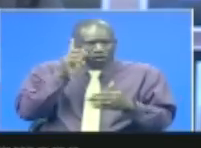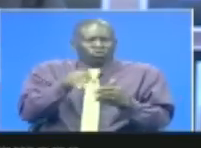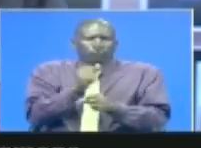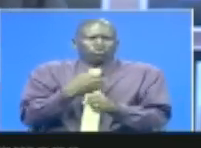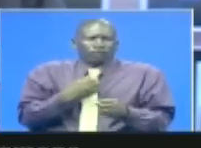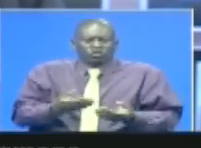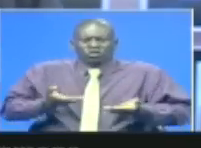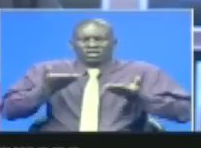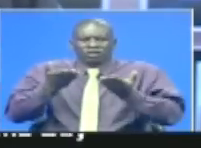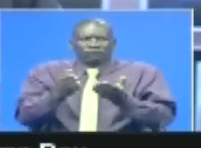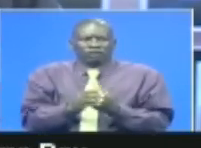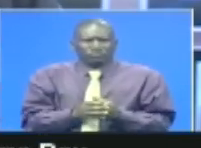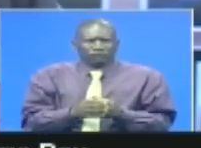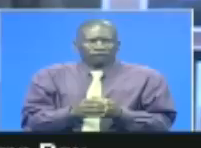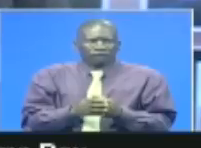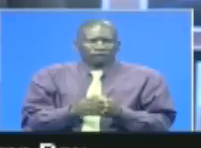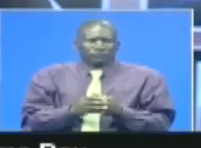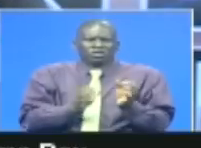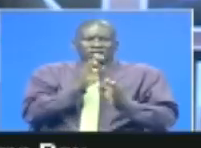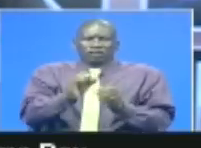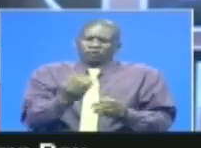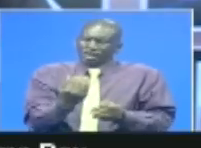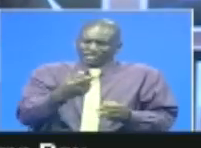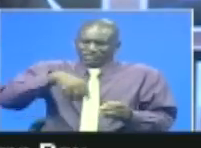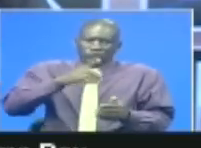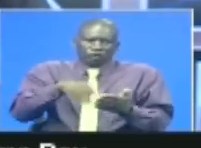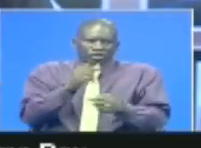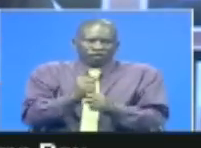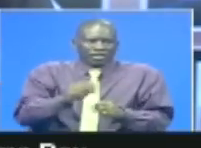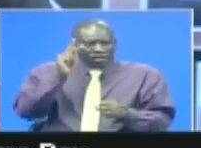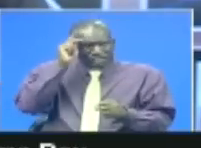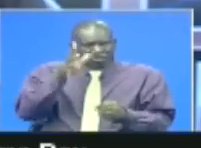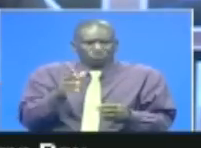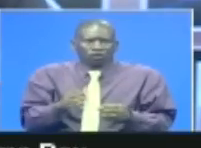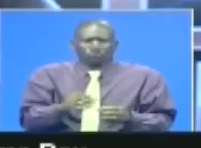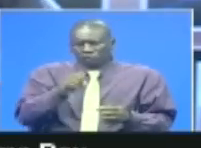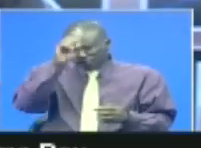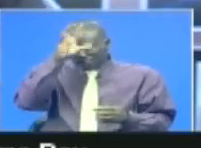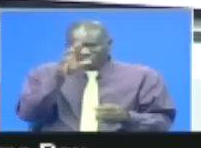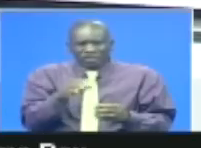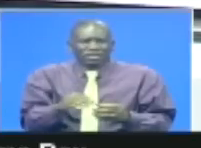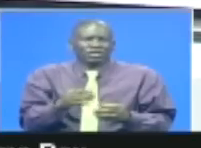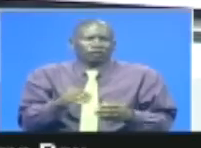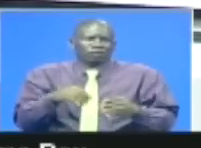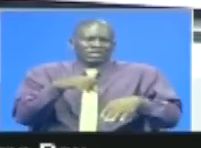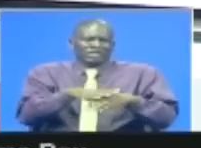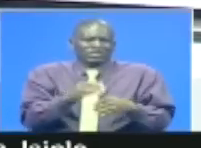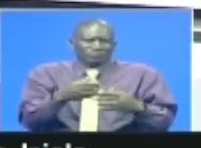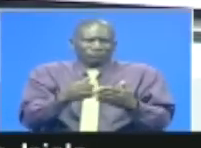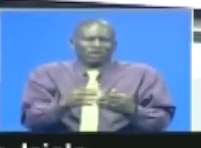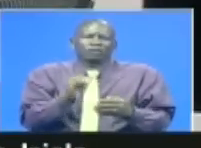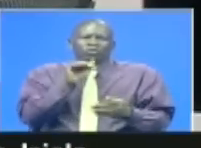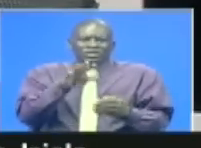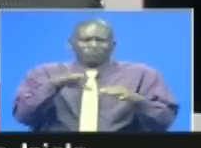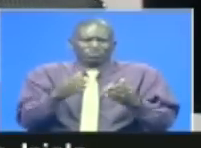offer? If you ask us what we've done in Kiambu, you will be amazed by the things. I will get to that just before we go, but I want to ask about the